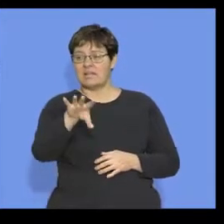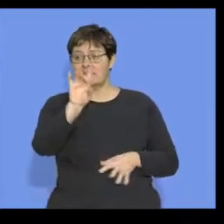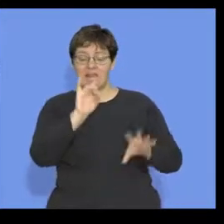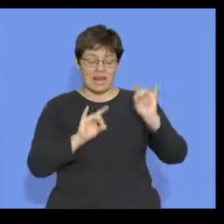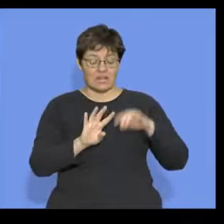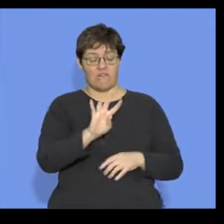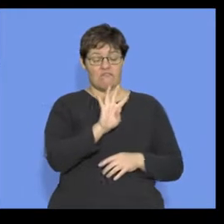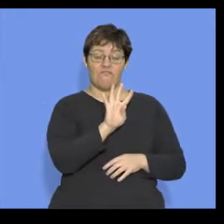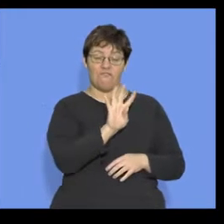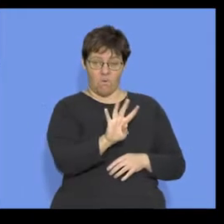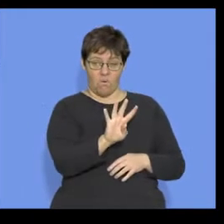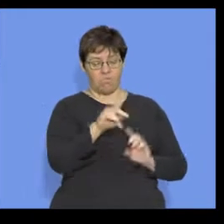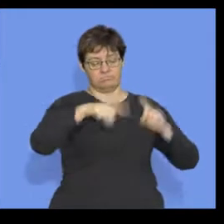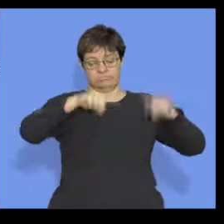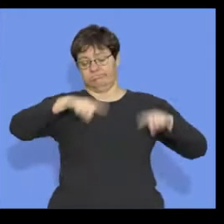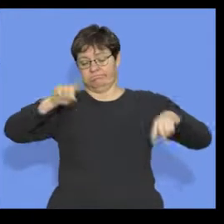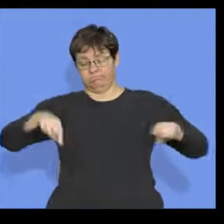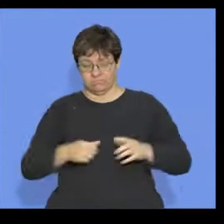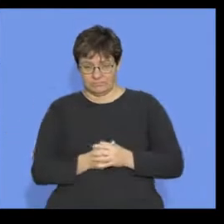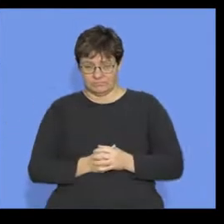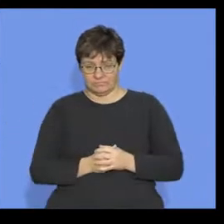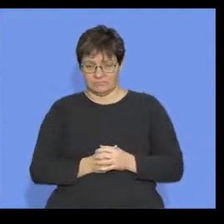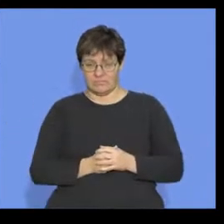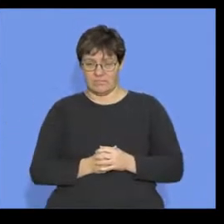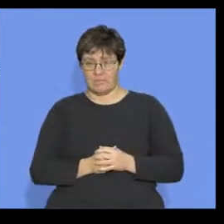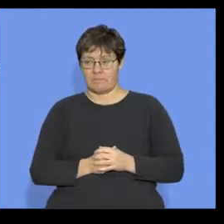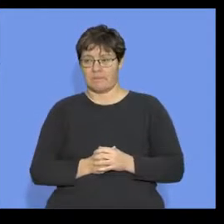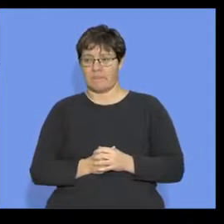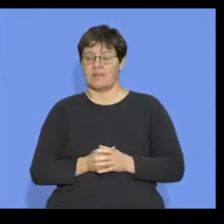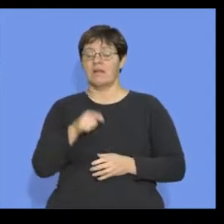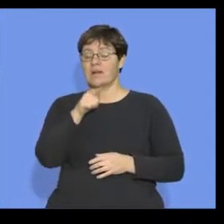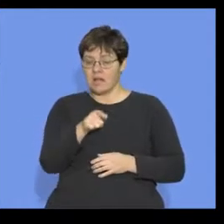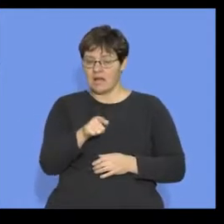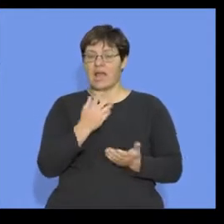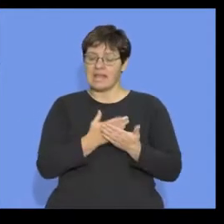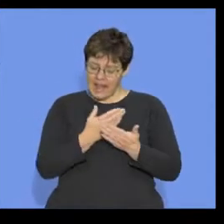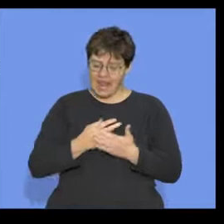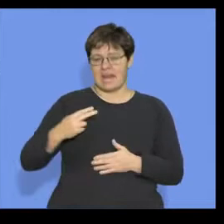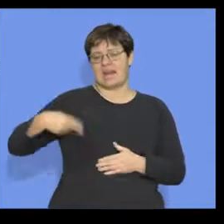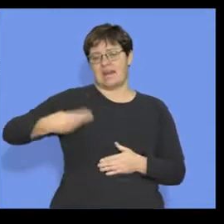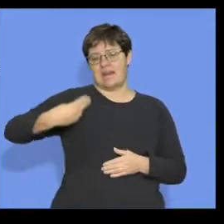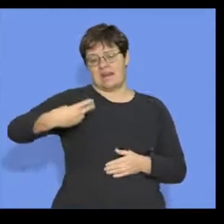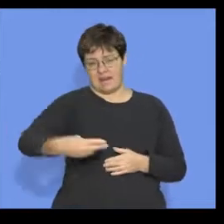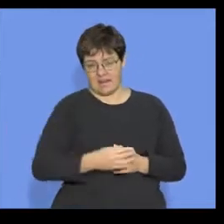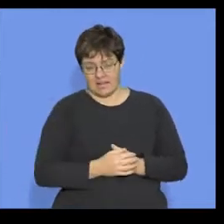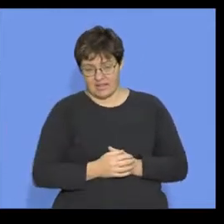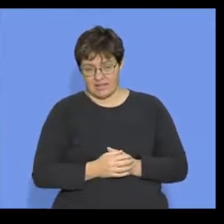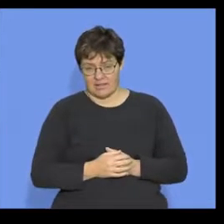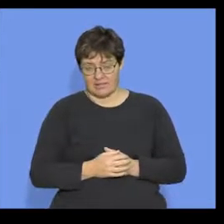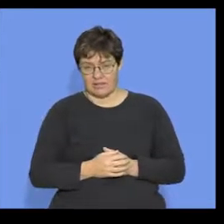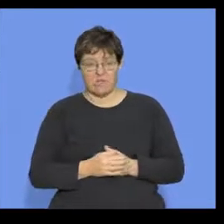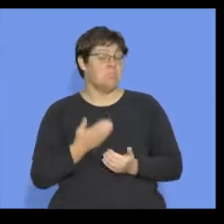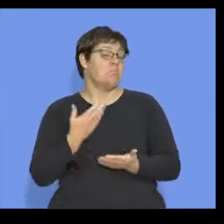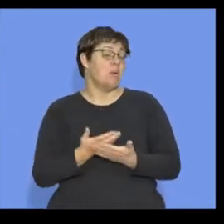selecting 4 digits at random and digits can be repeated, okay, what